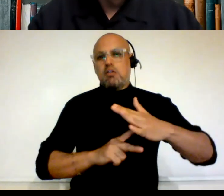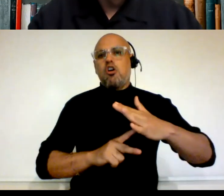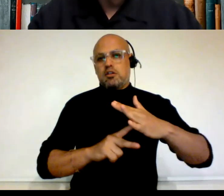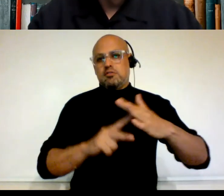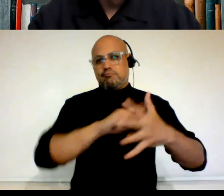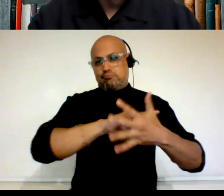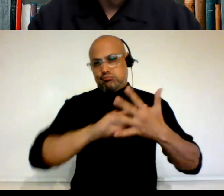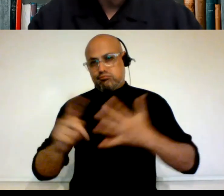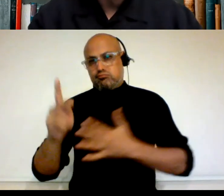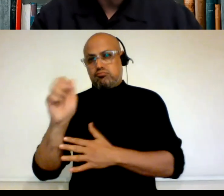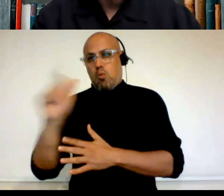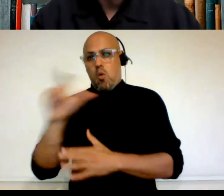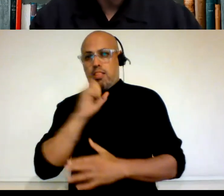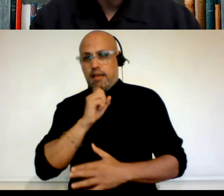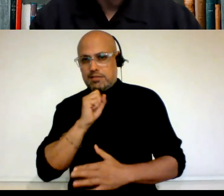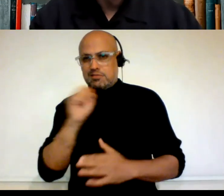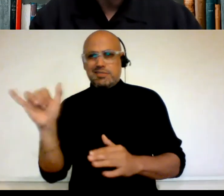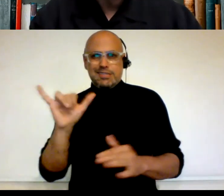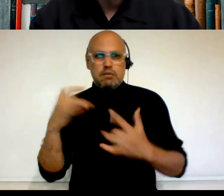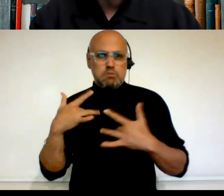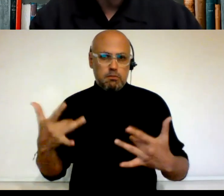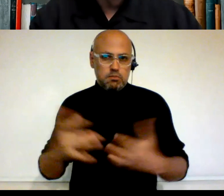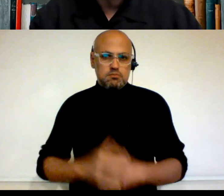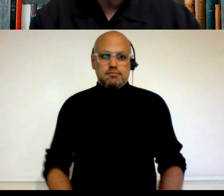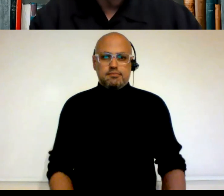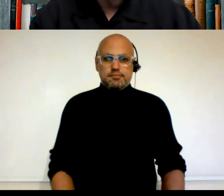ages as usual.